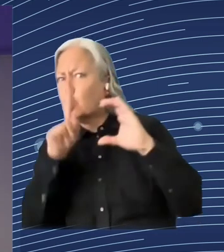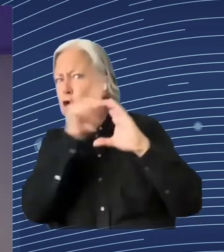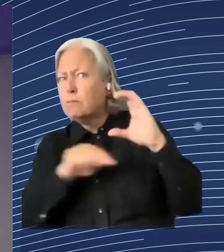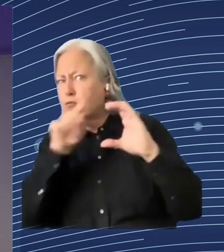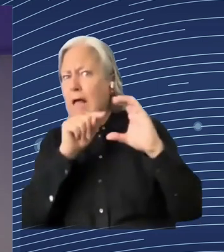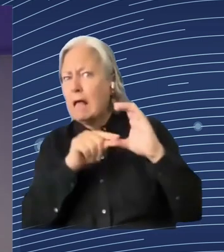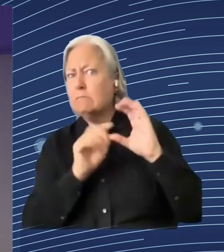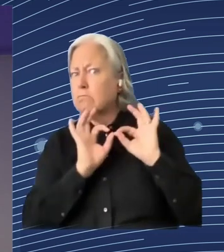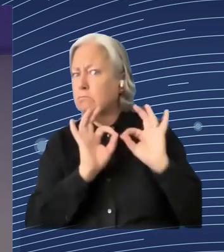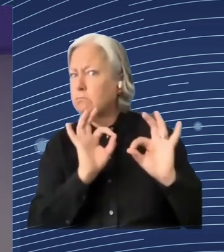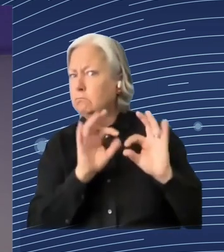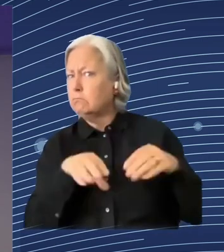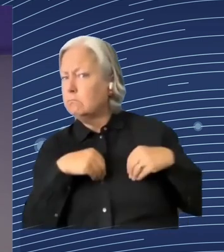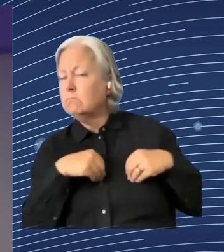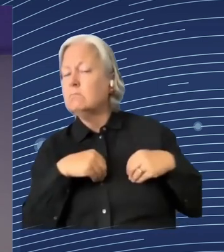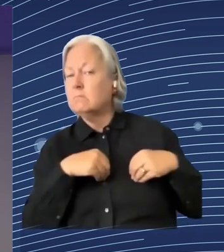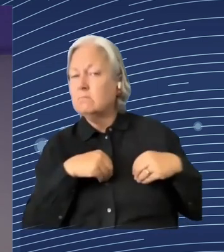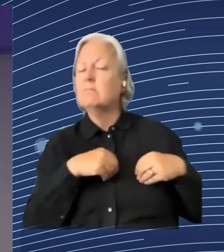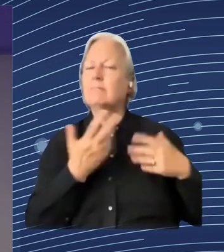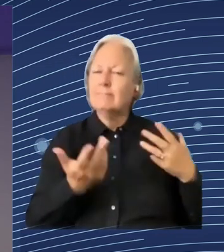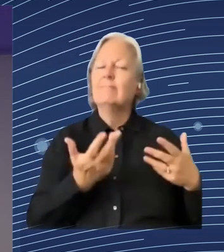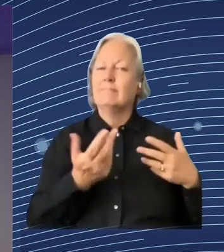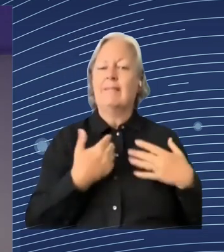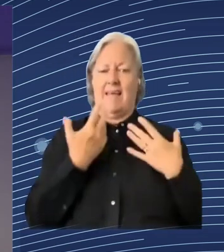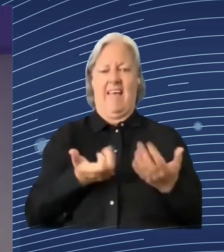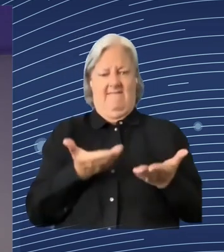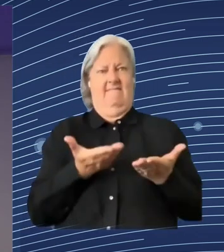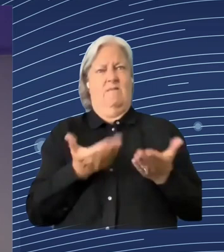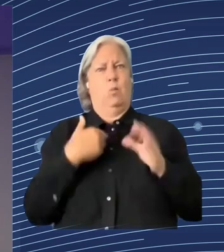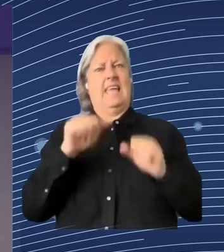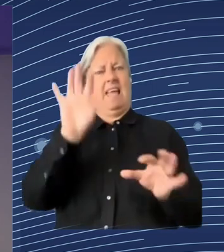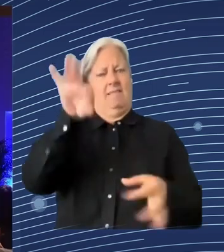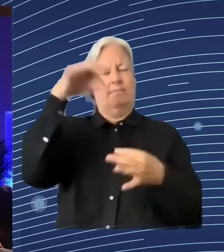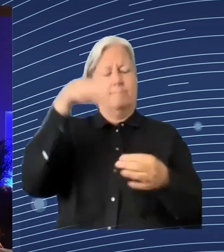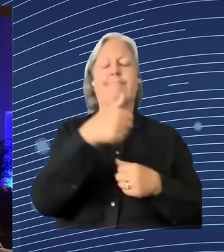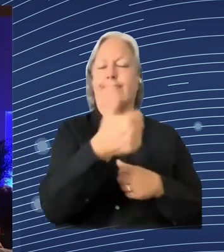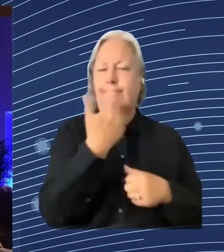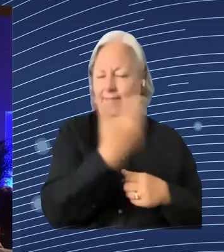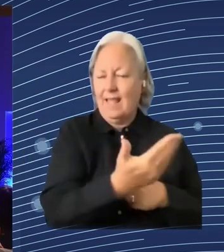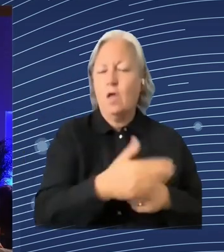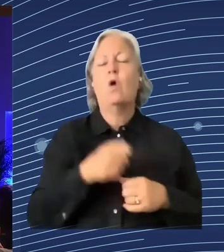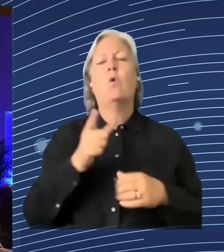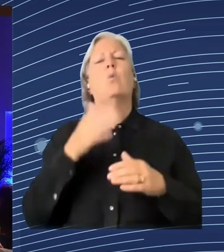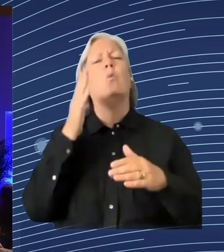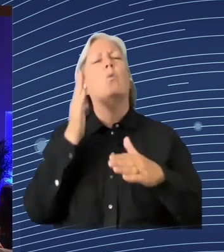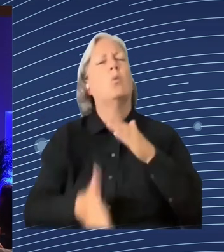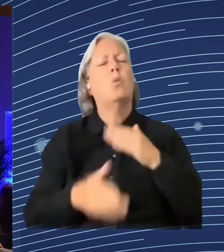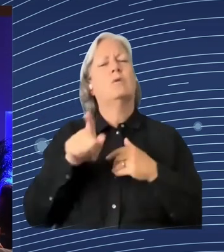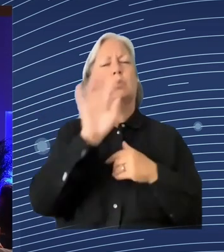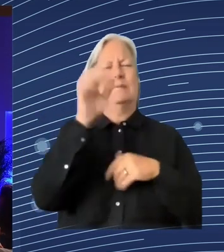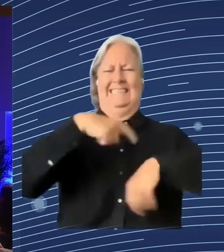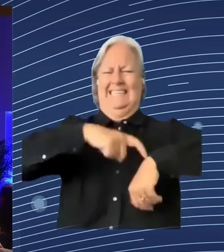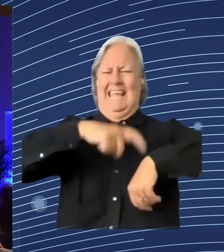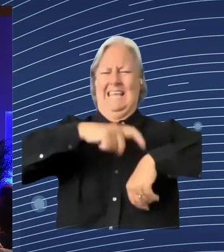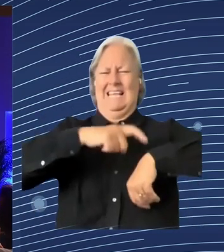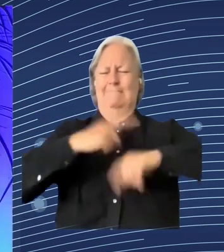But I think that's quite an interesting topic. Thanks a lot. The last question I'll take from Slido, my apologies, it's time considerations.